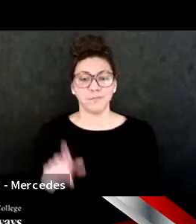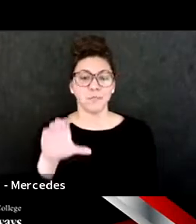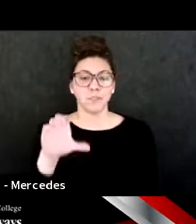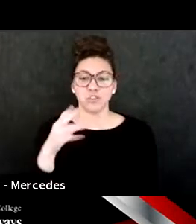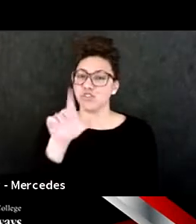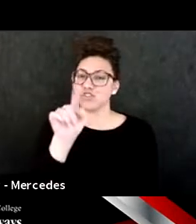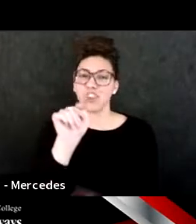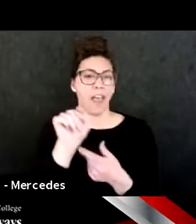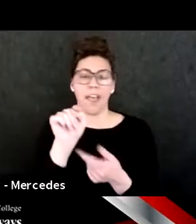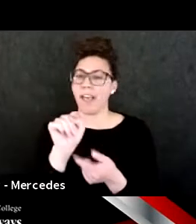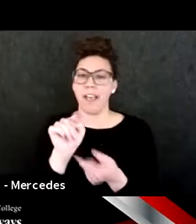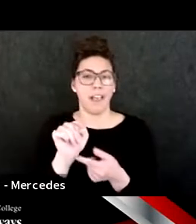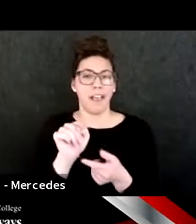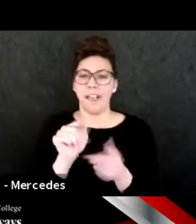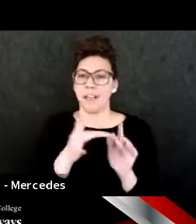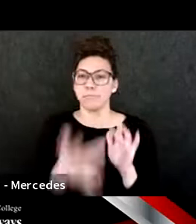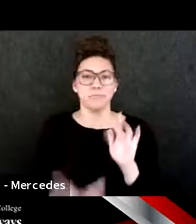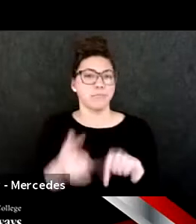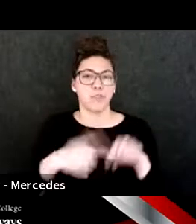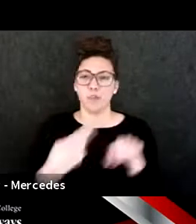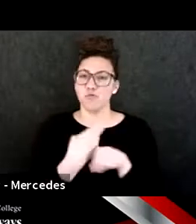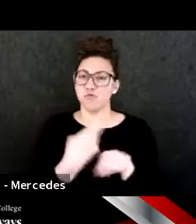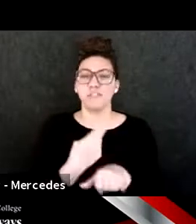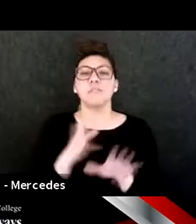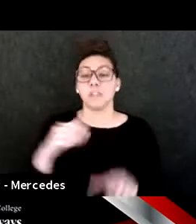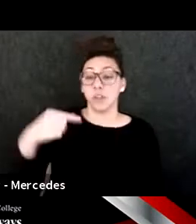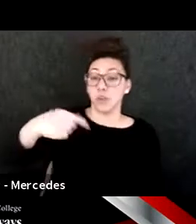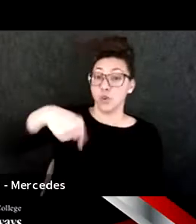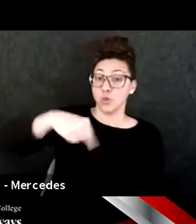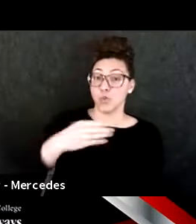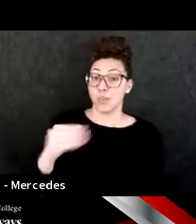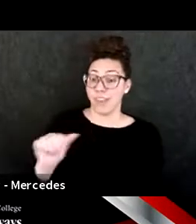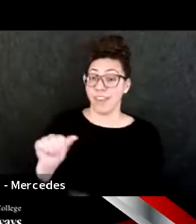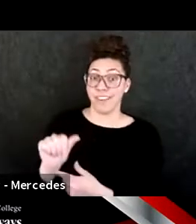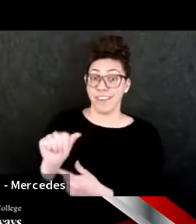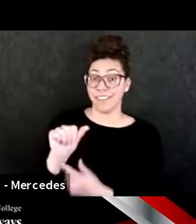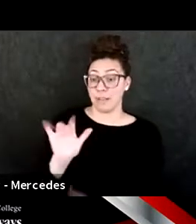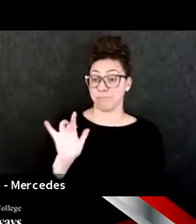please use the Q&A tab, and then we'll do our best to try to get to the answers.